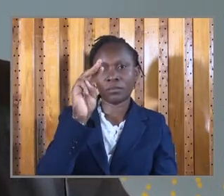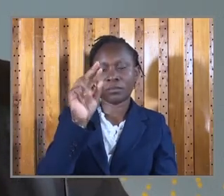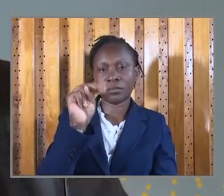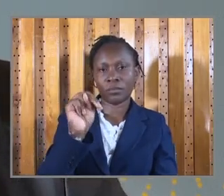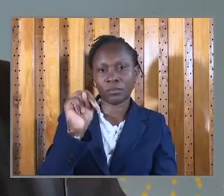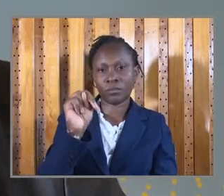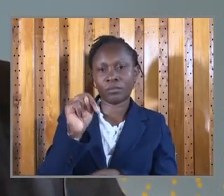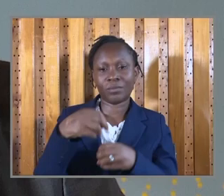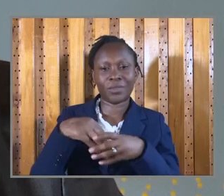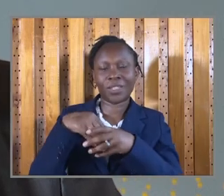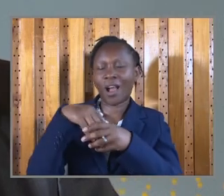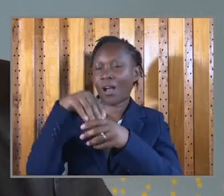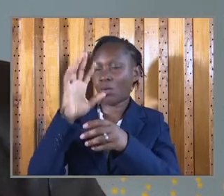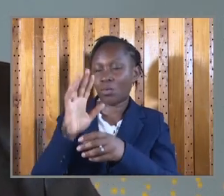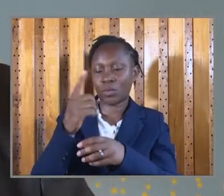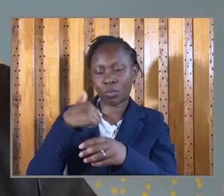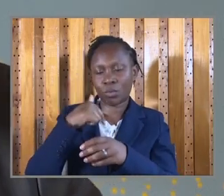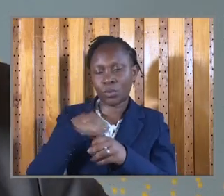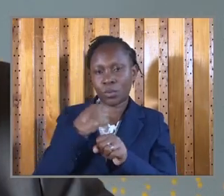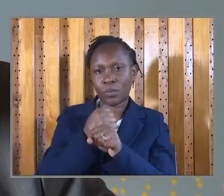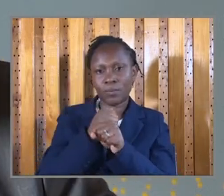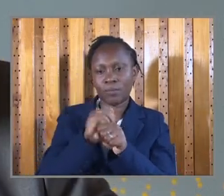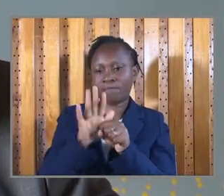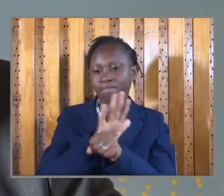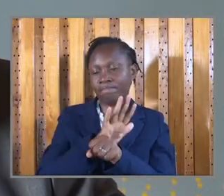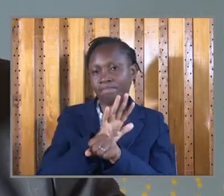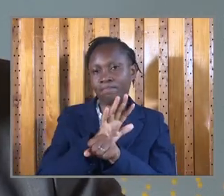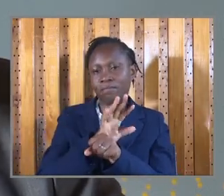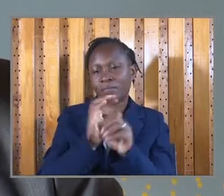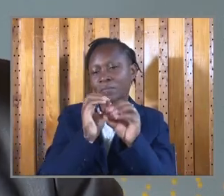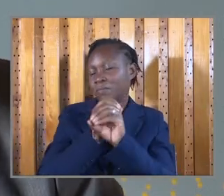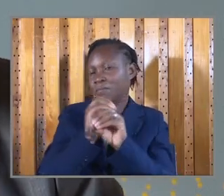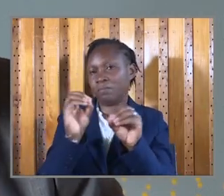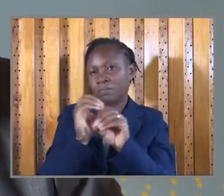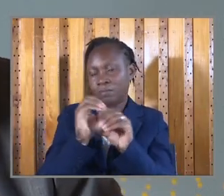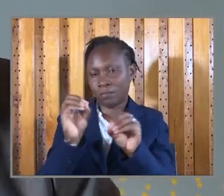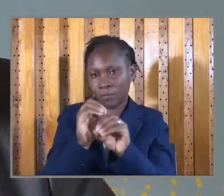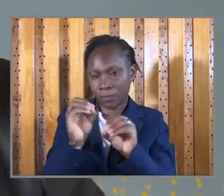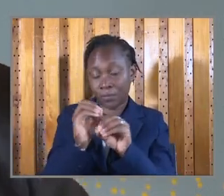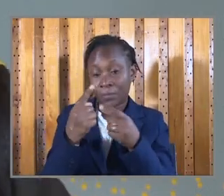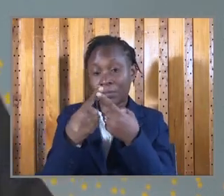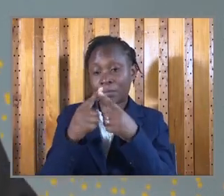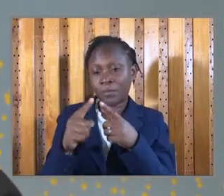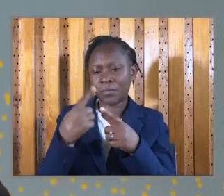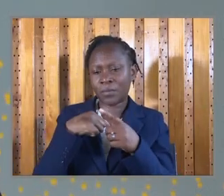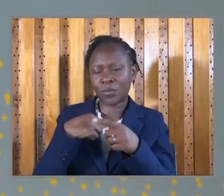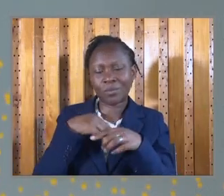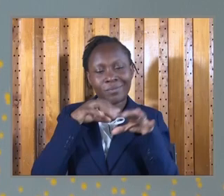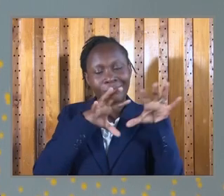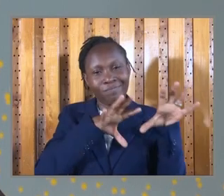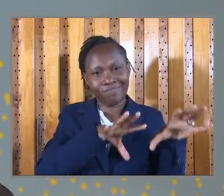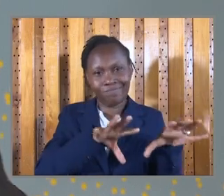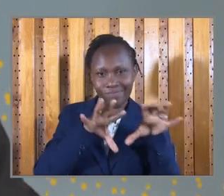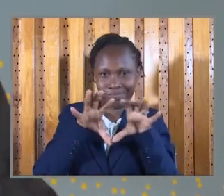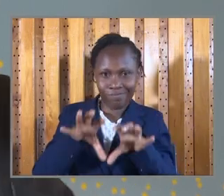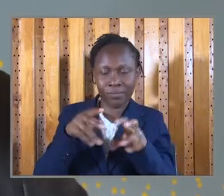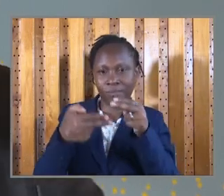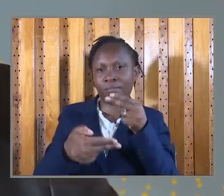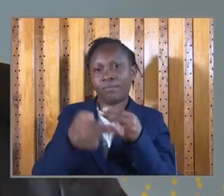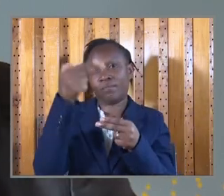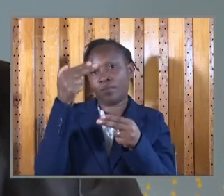So we haven't done much contribution on the carbon emission, but we suffer the most.